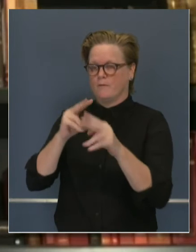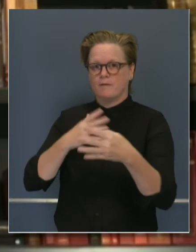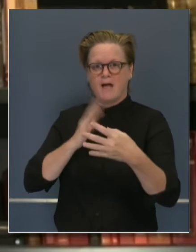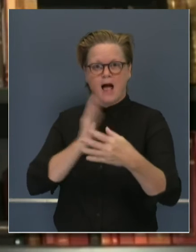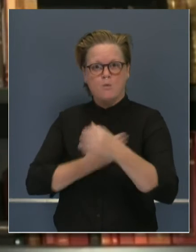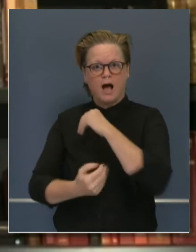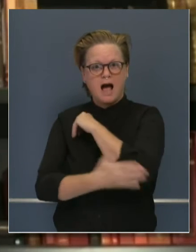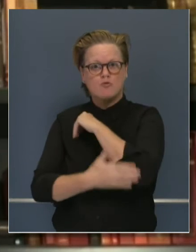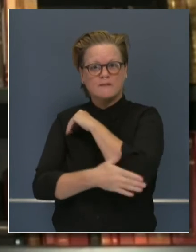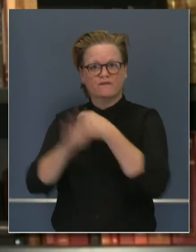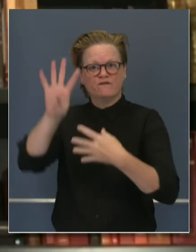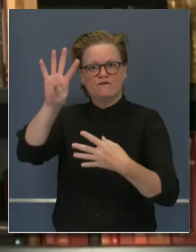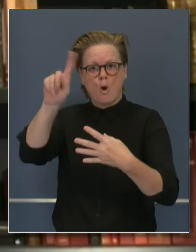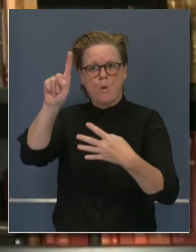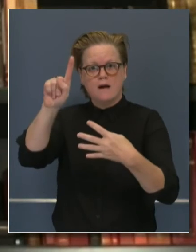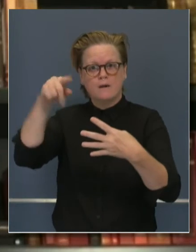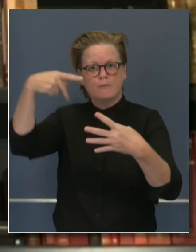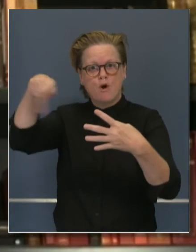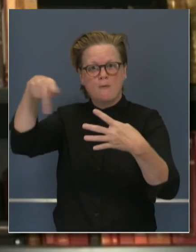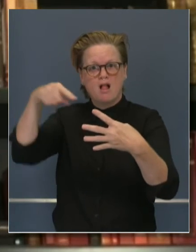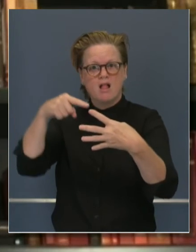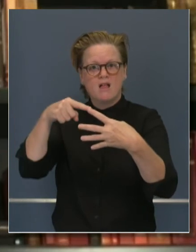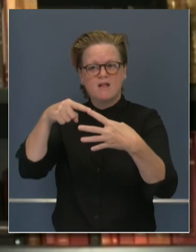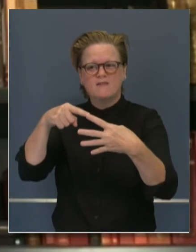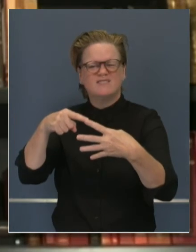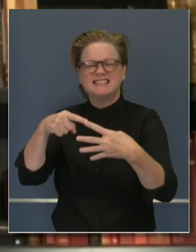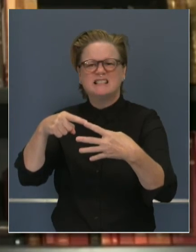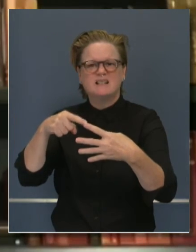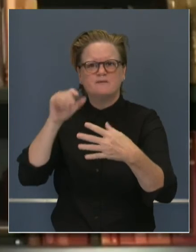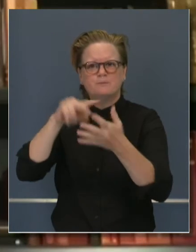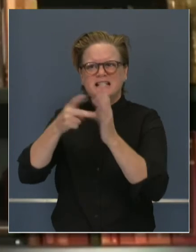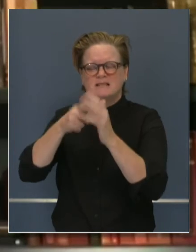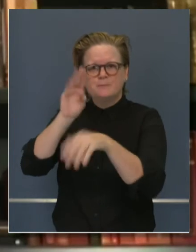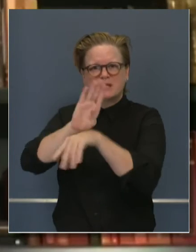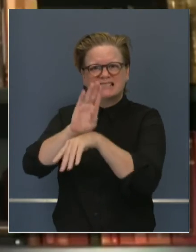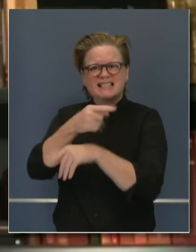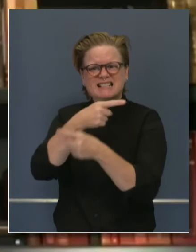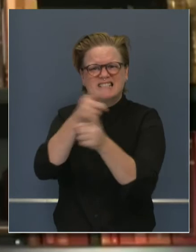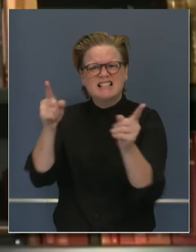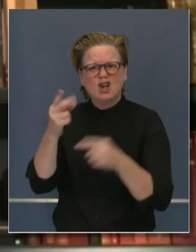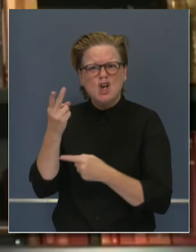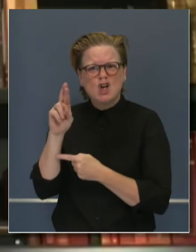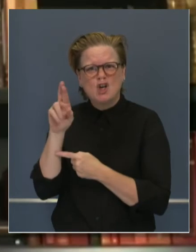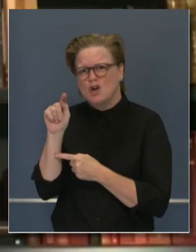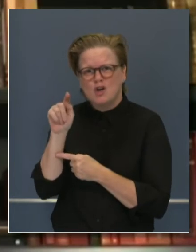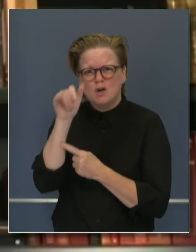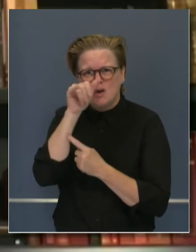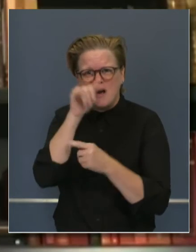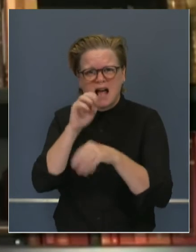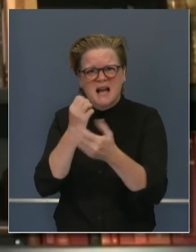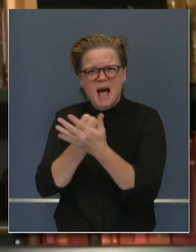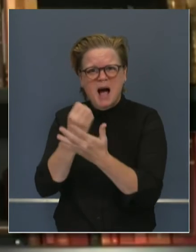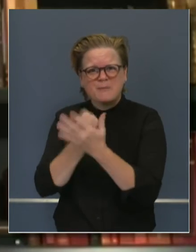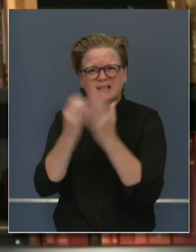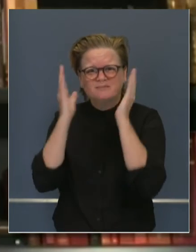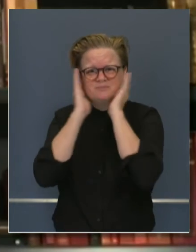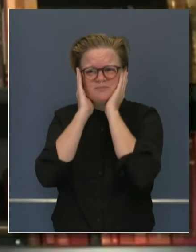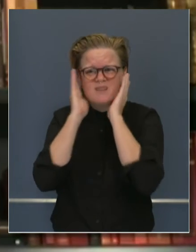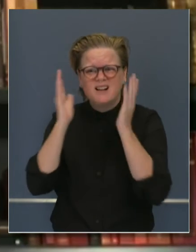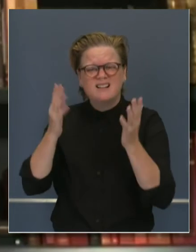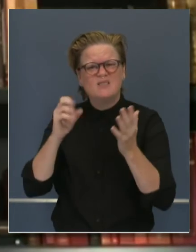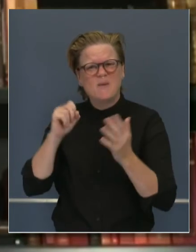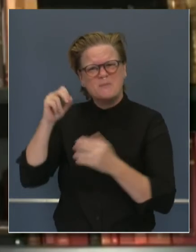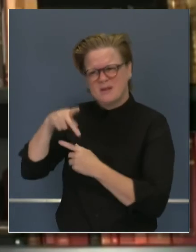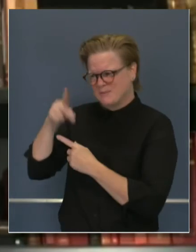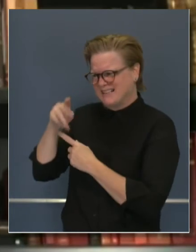had on small businesses in particular, and all of the uncertainty around a new PPP, distinguished from PPE, as relates